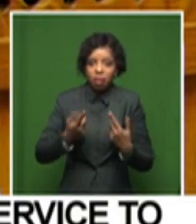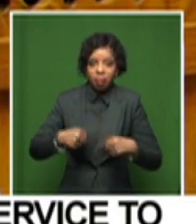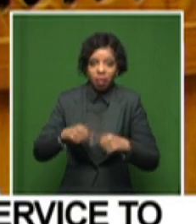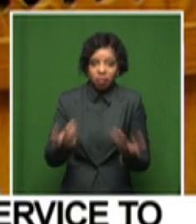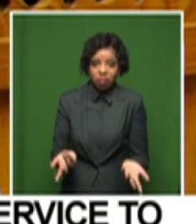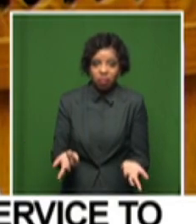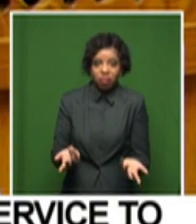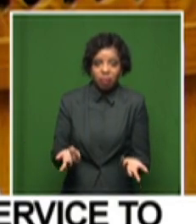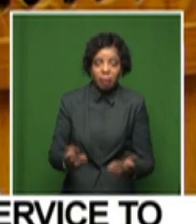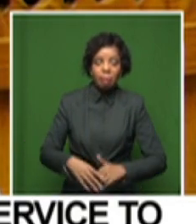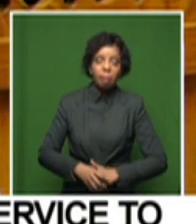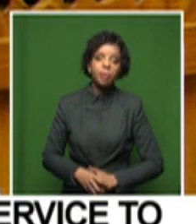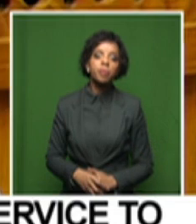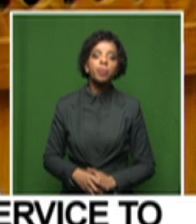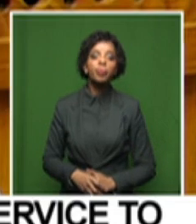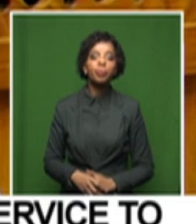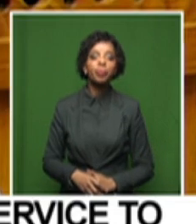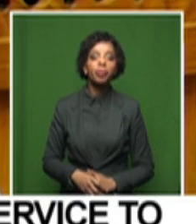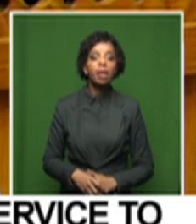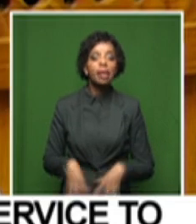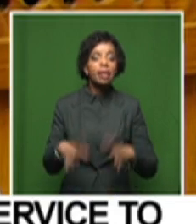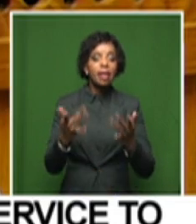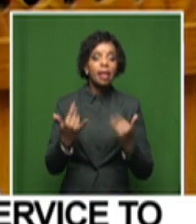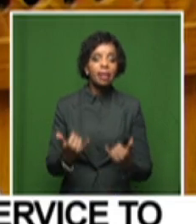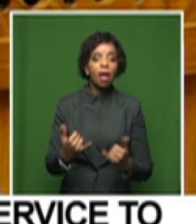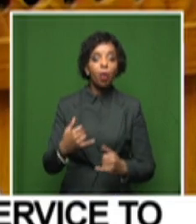come to state-owned enterprises.